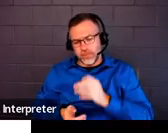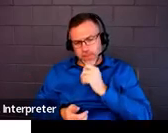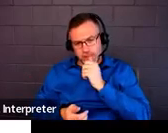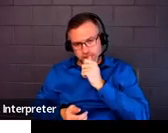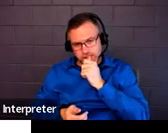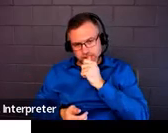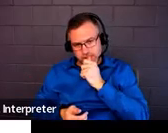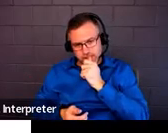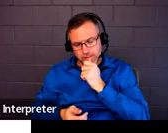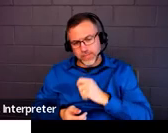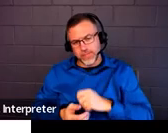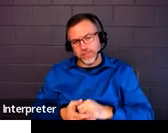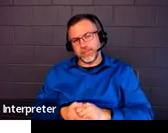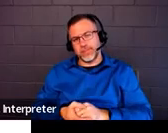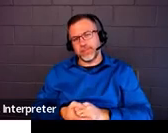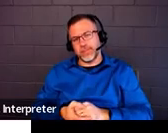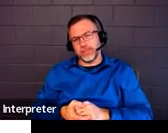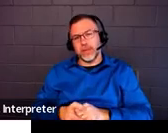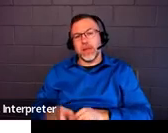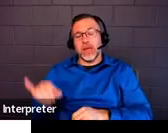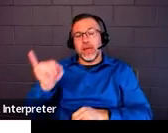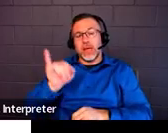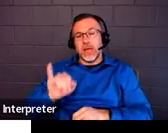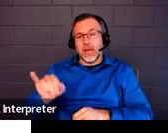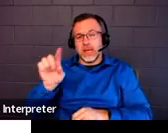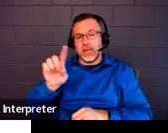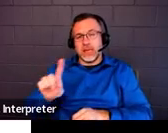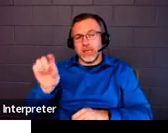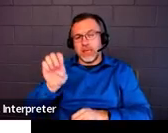Here's some of the language under IDEA.